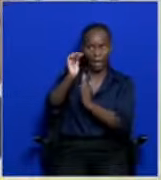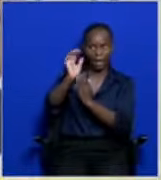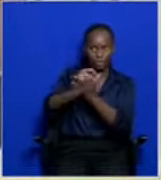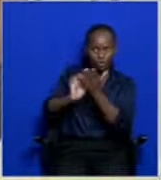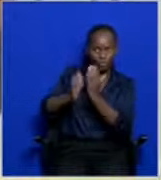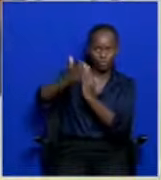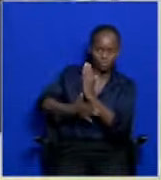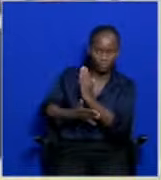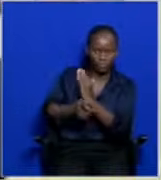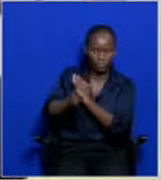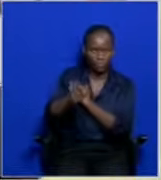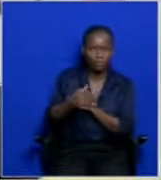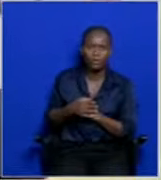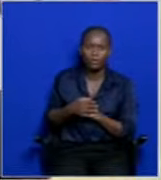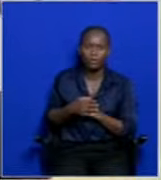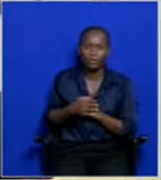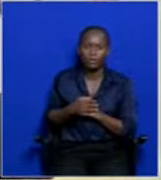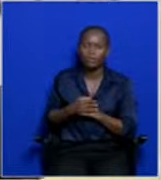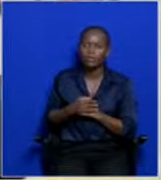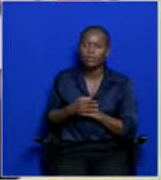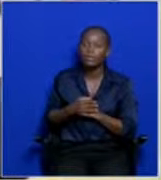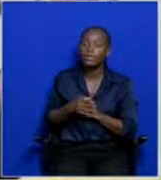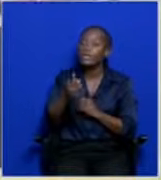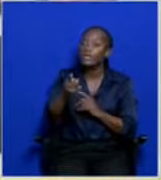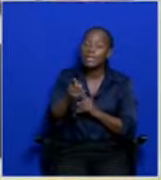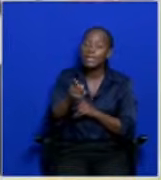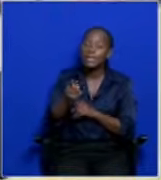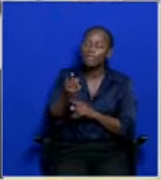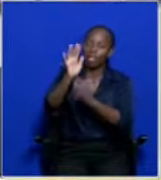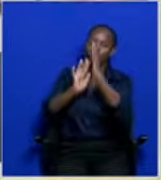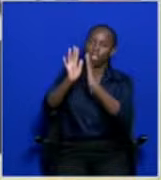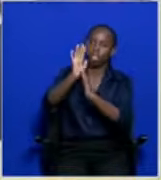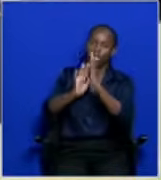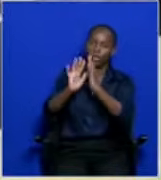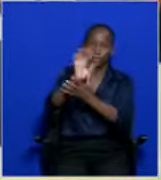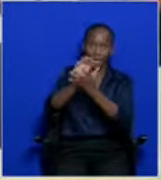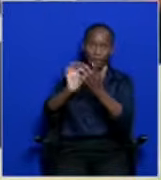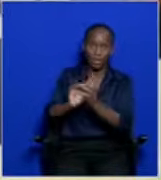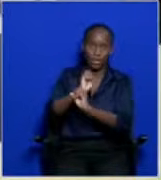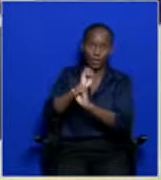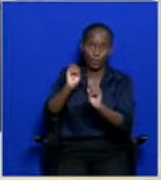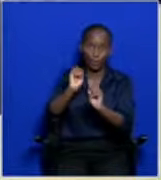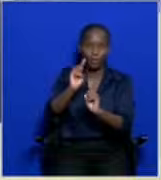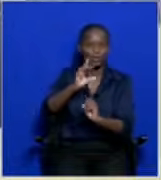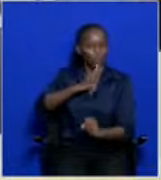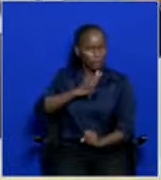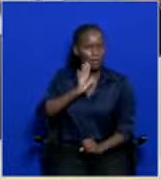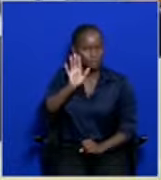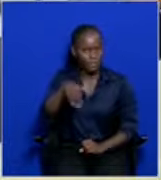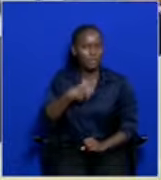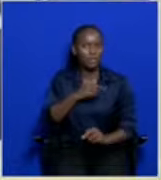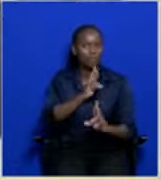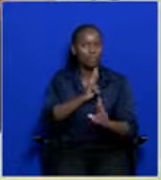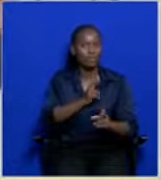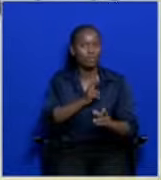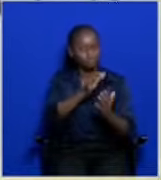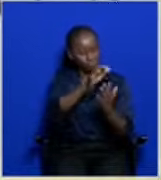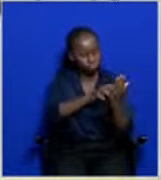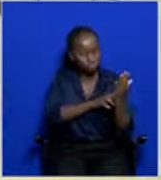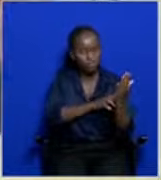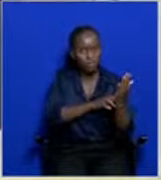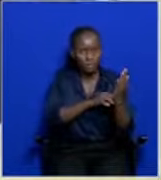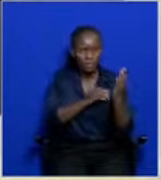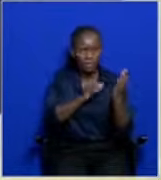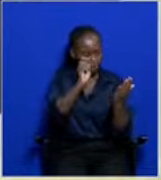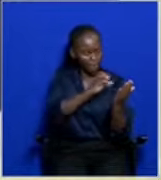he doesn't give me the statement, I'm going to file a negative report against him that the stone